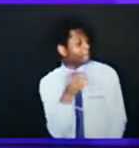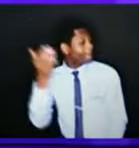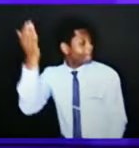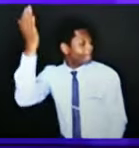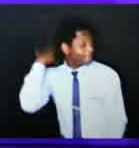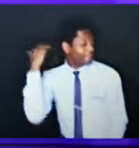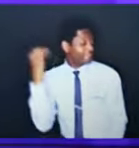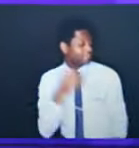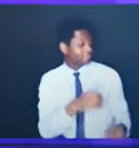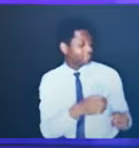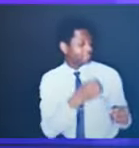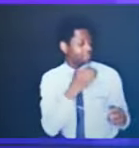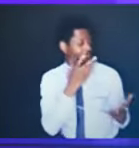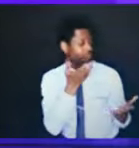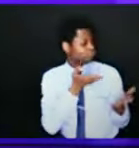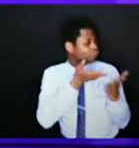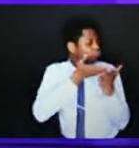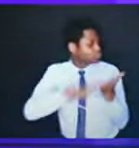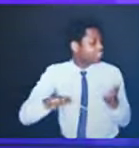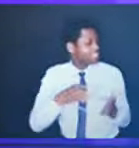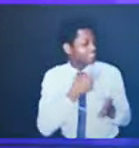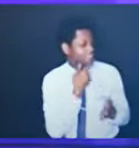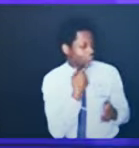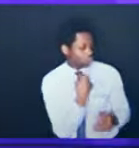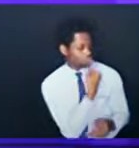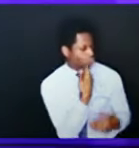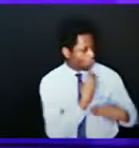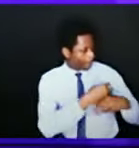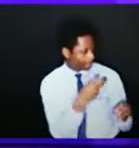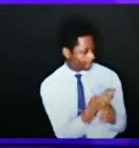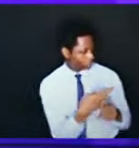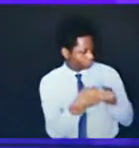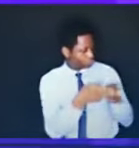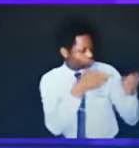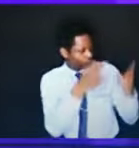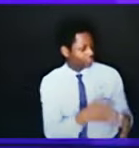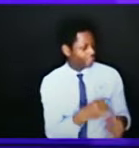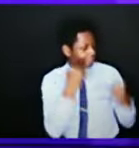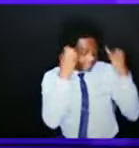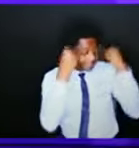words, "Who made you ruler and judge?" He